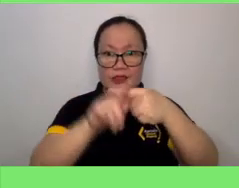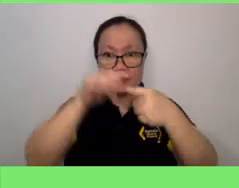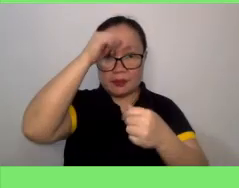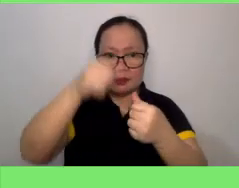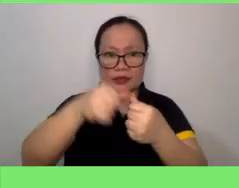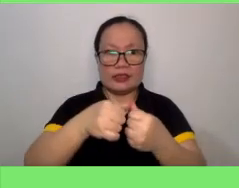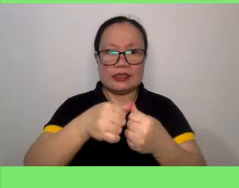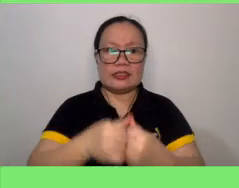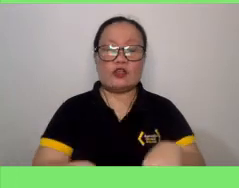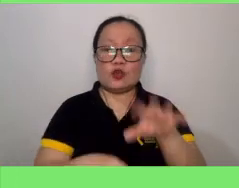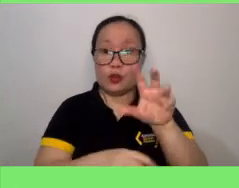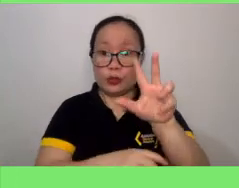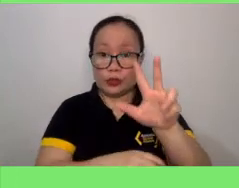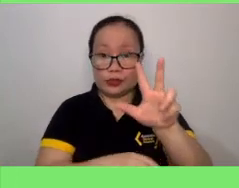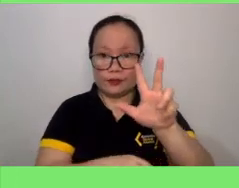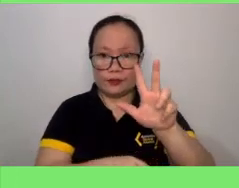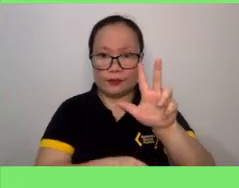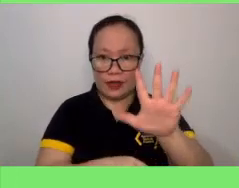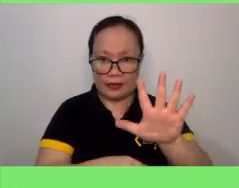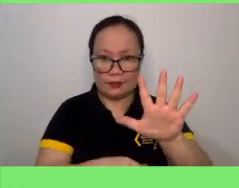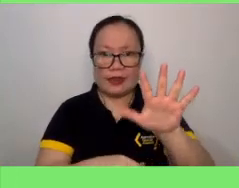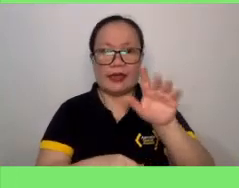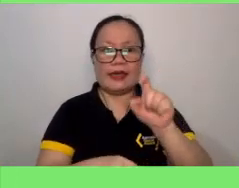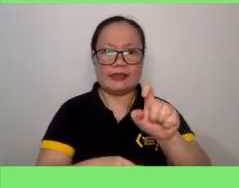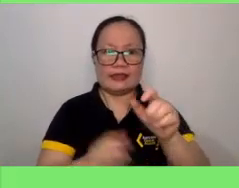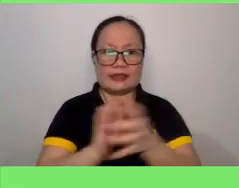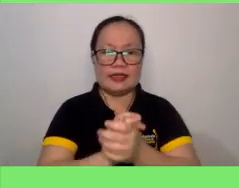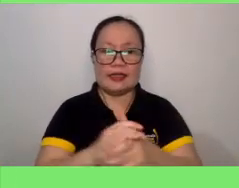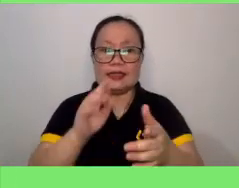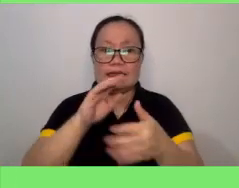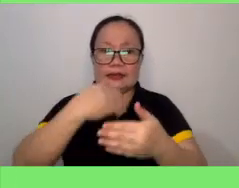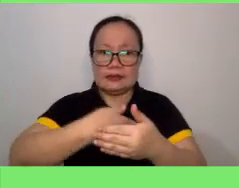And then 6 times 3, this is 18x.